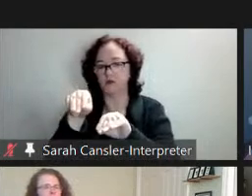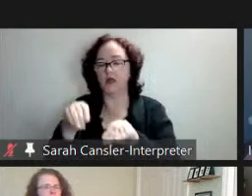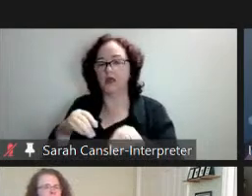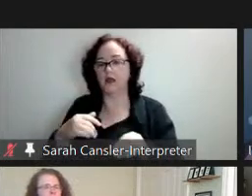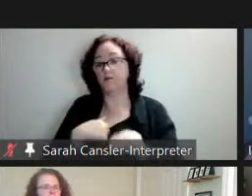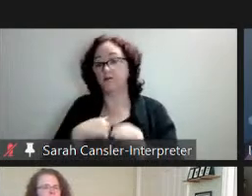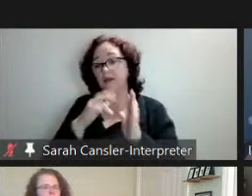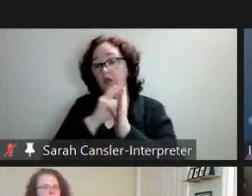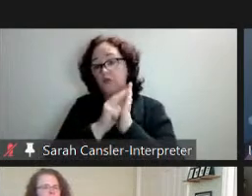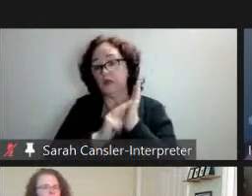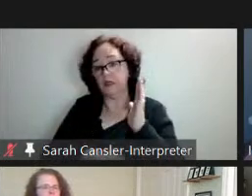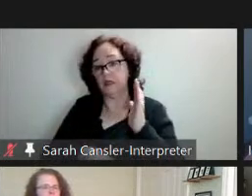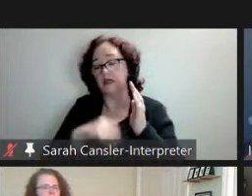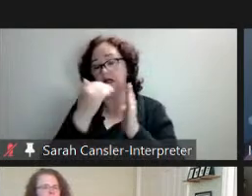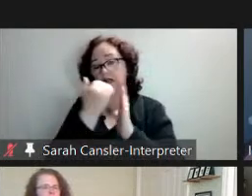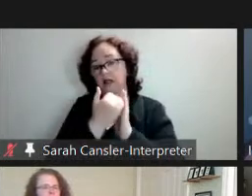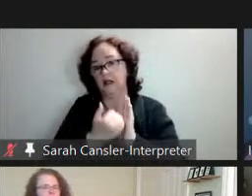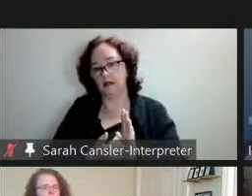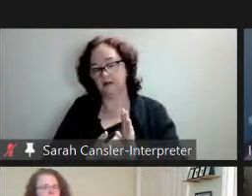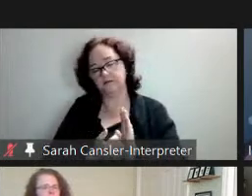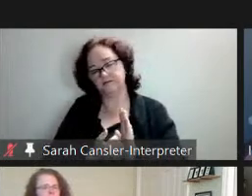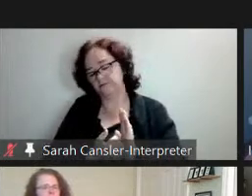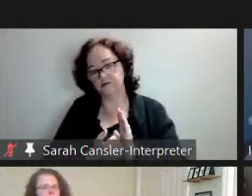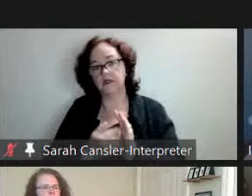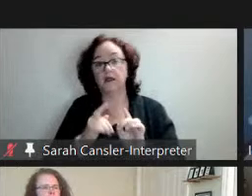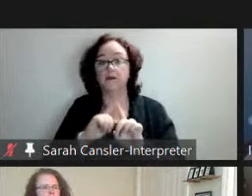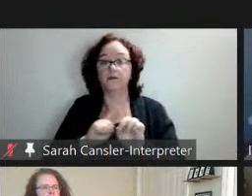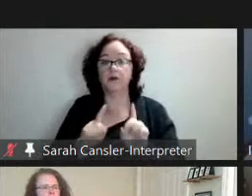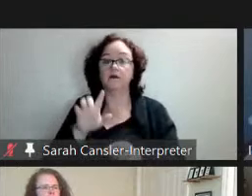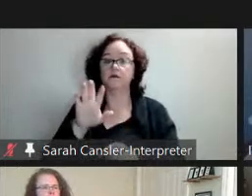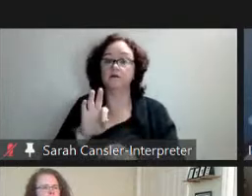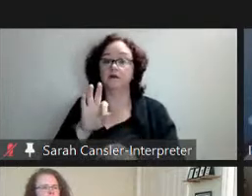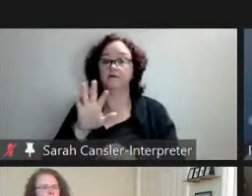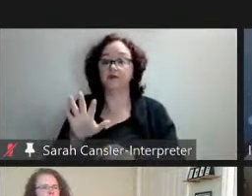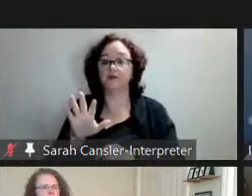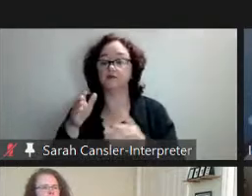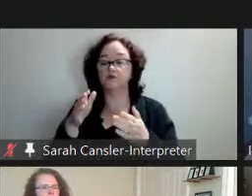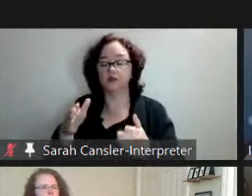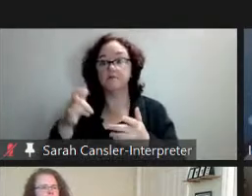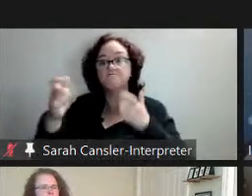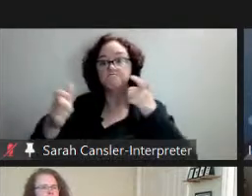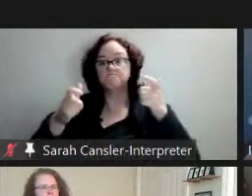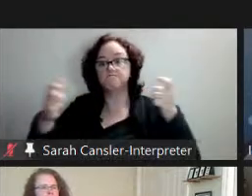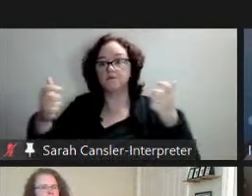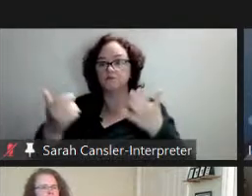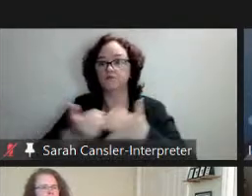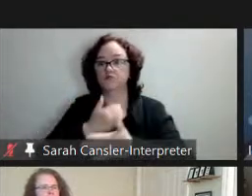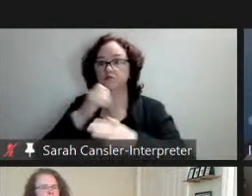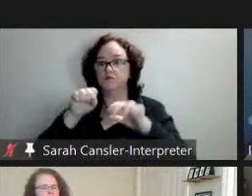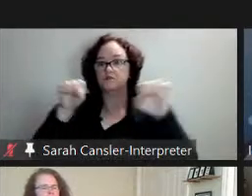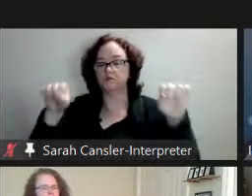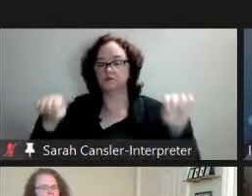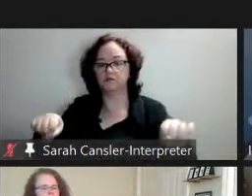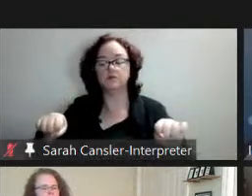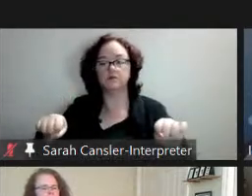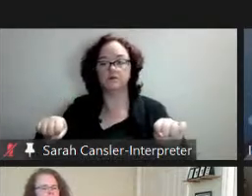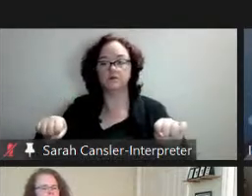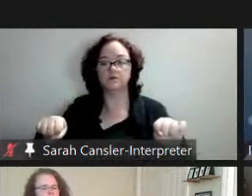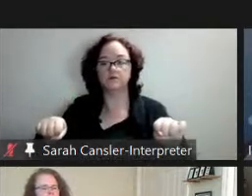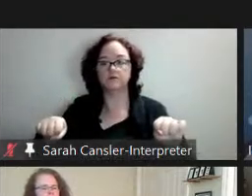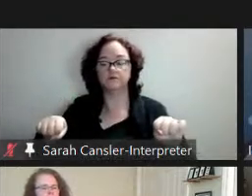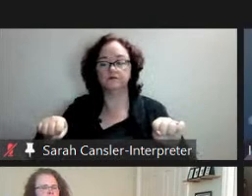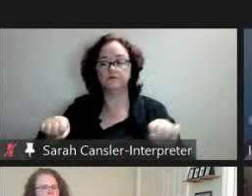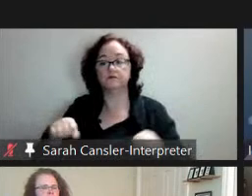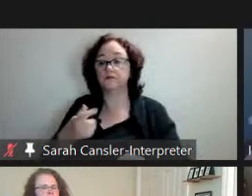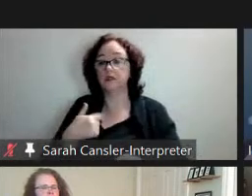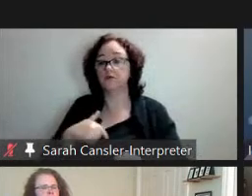obviously 95th Street is a big new station and it has 4. The one we have not yet done, like I said, we had 18 installed. We're waiting